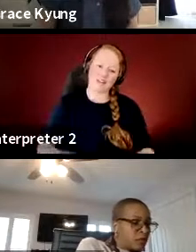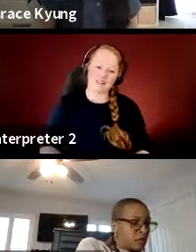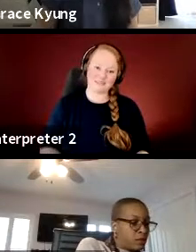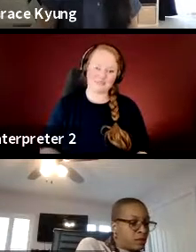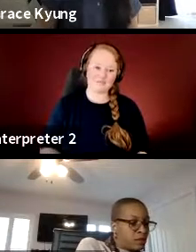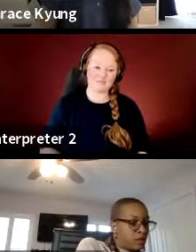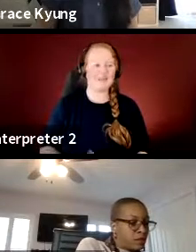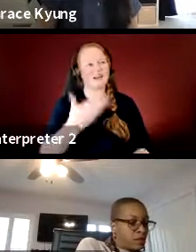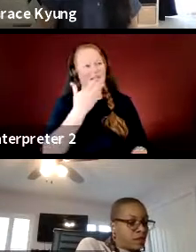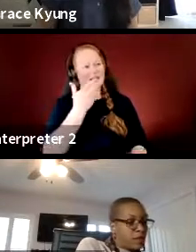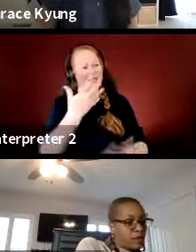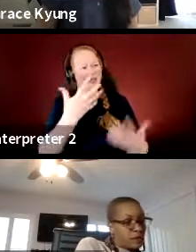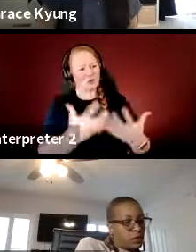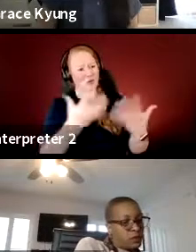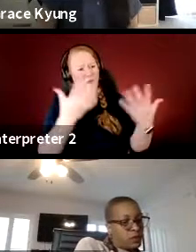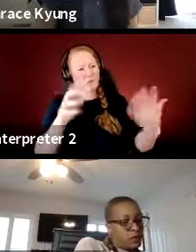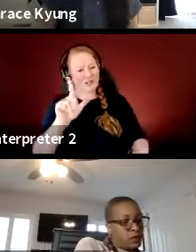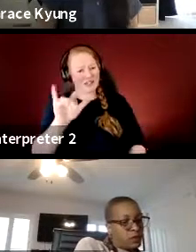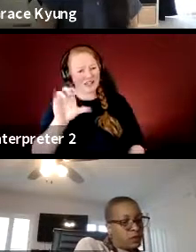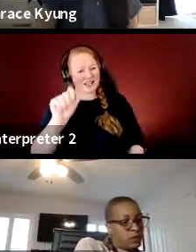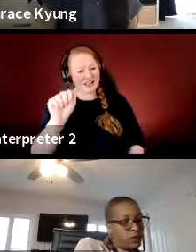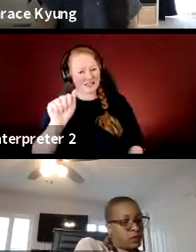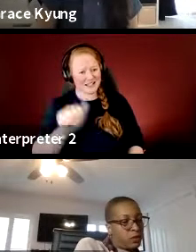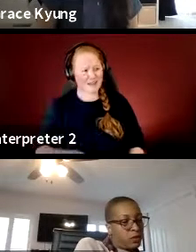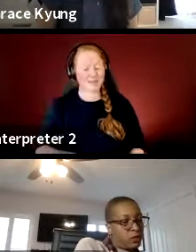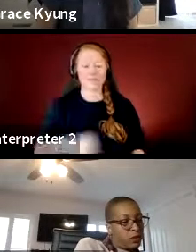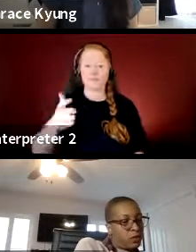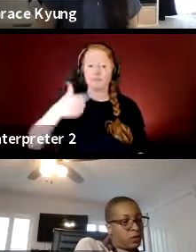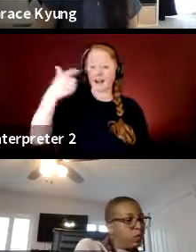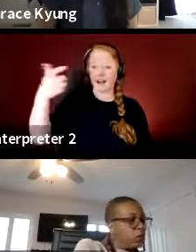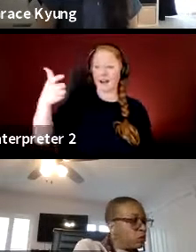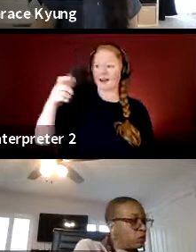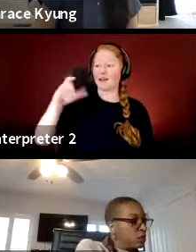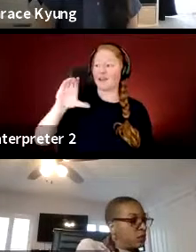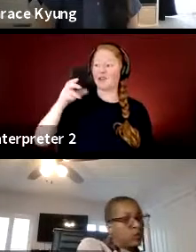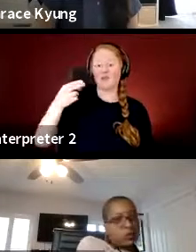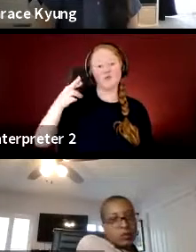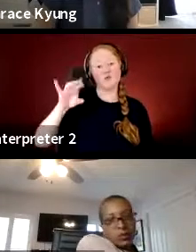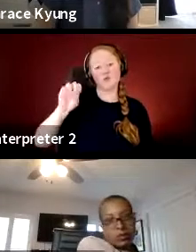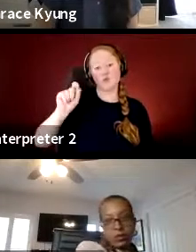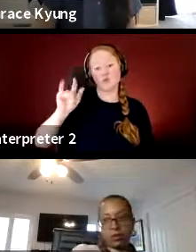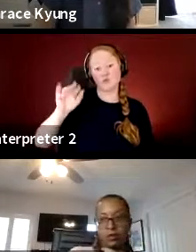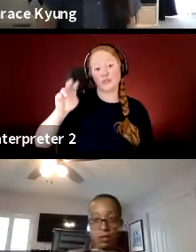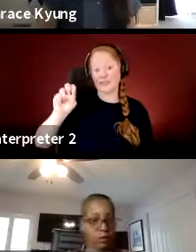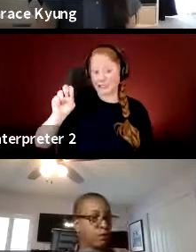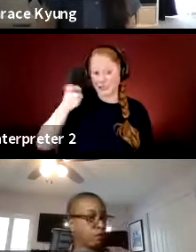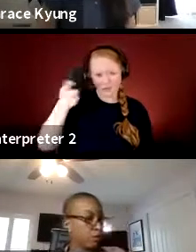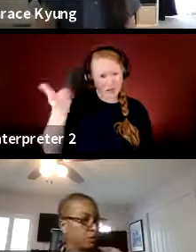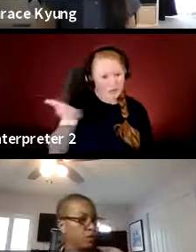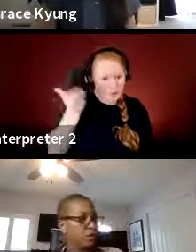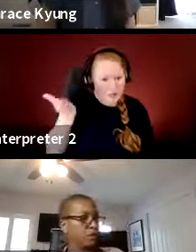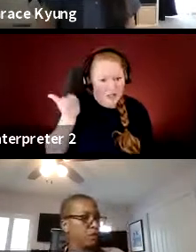Thank you so much, Lisa. Next is Christine Michelle. You with us?